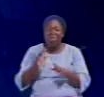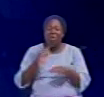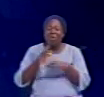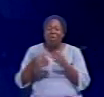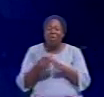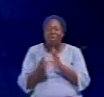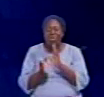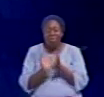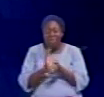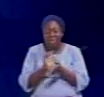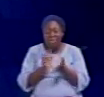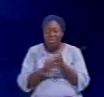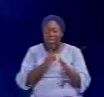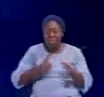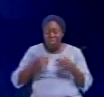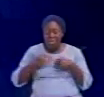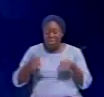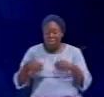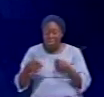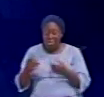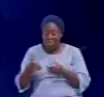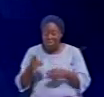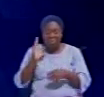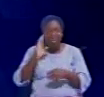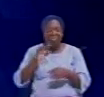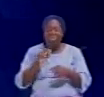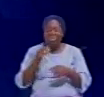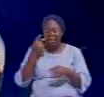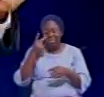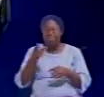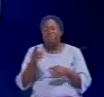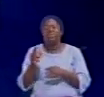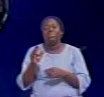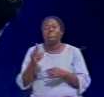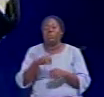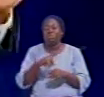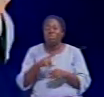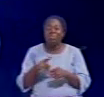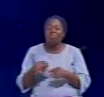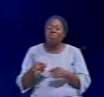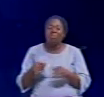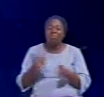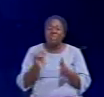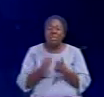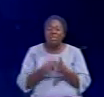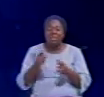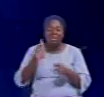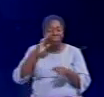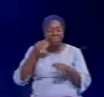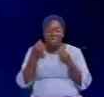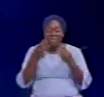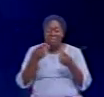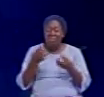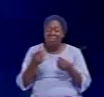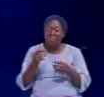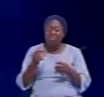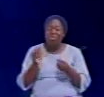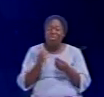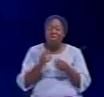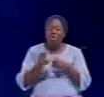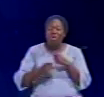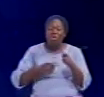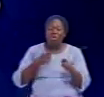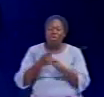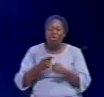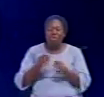lost, that we will all run this race to the end, that he will see many more global crusades,